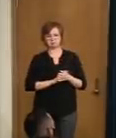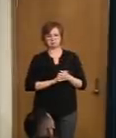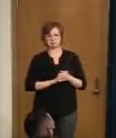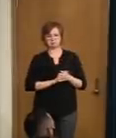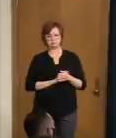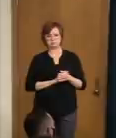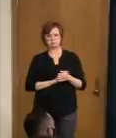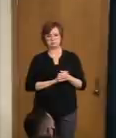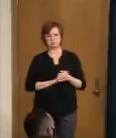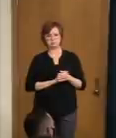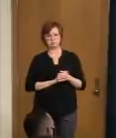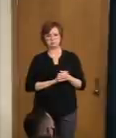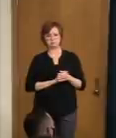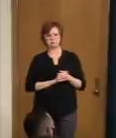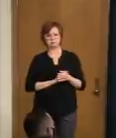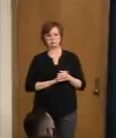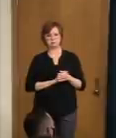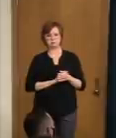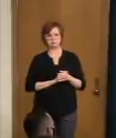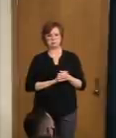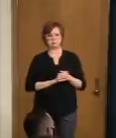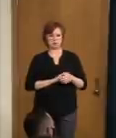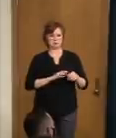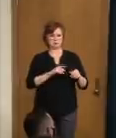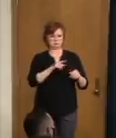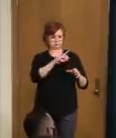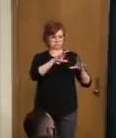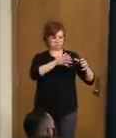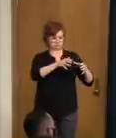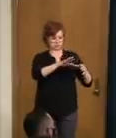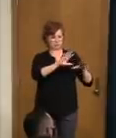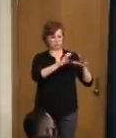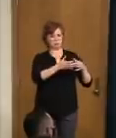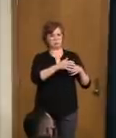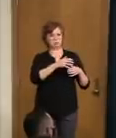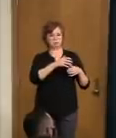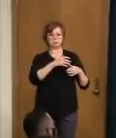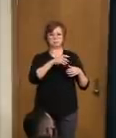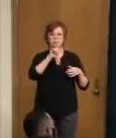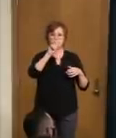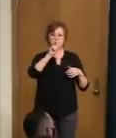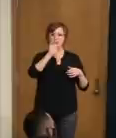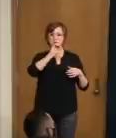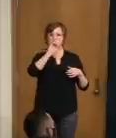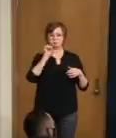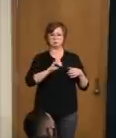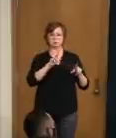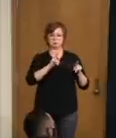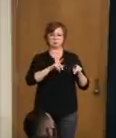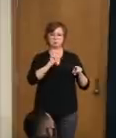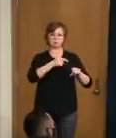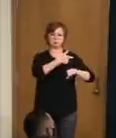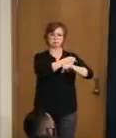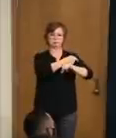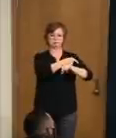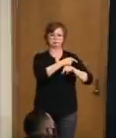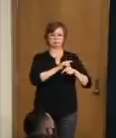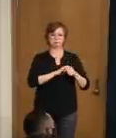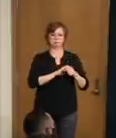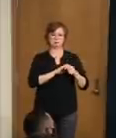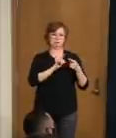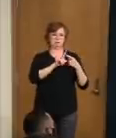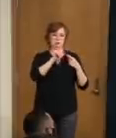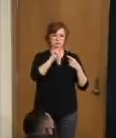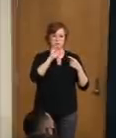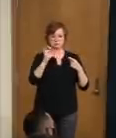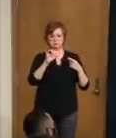again is very rare, I would expect 100% uptake in the most vulnerable, long-term care residents, primary care home residents, and